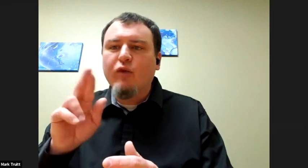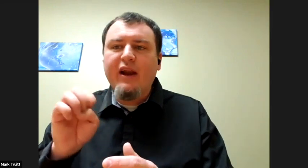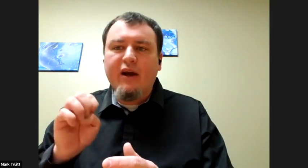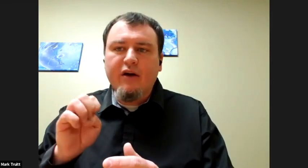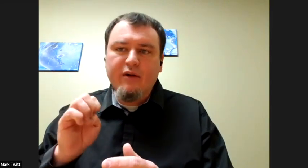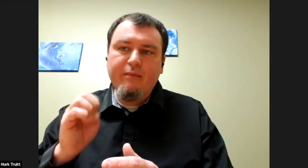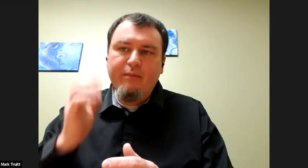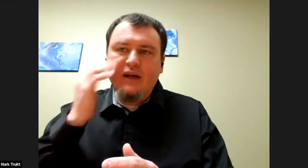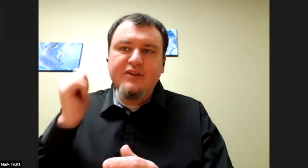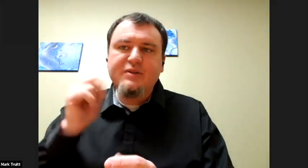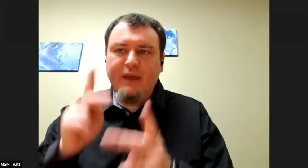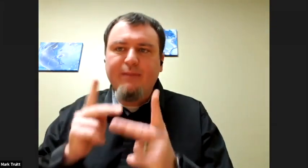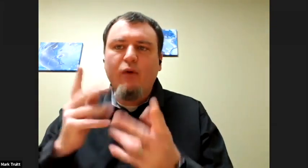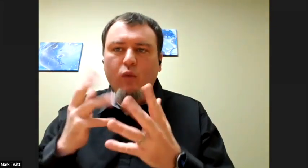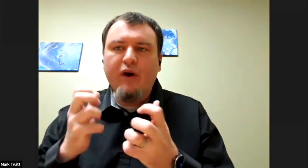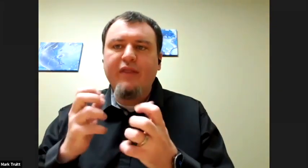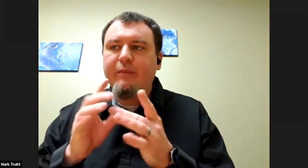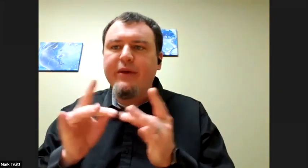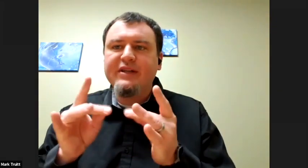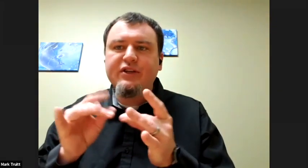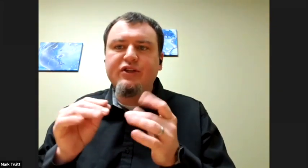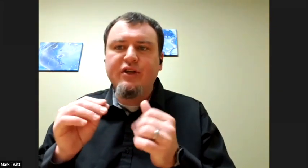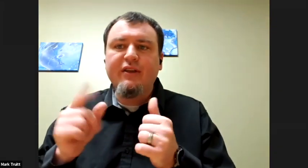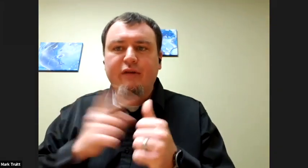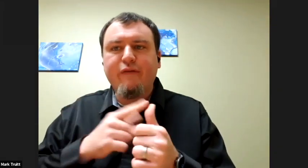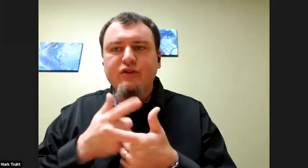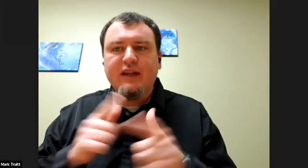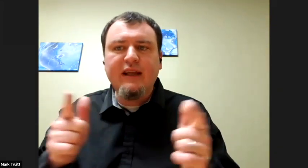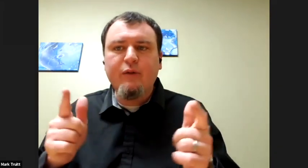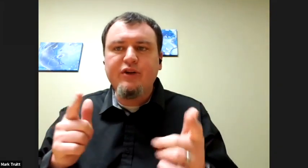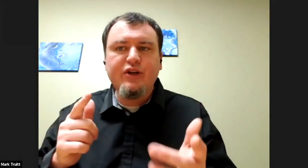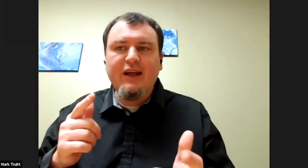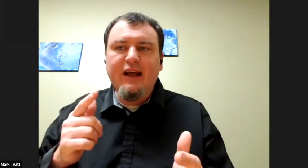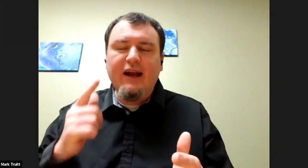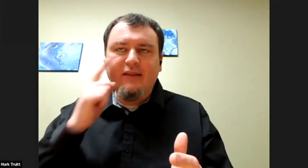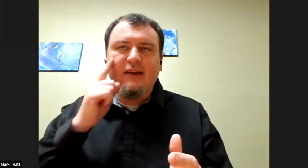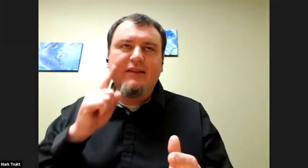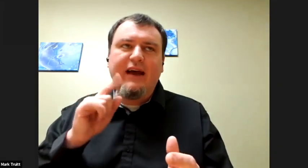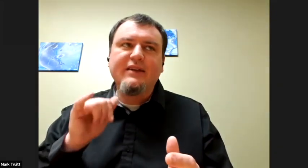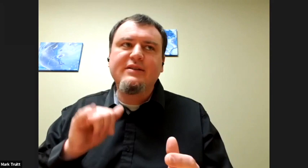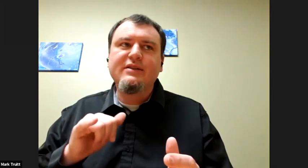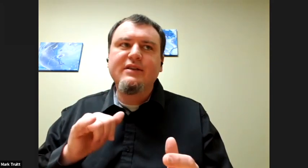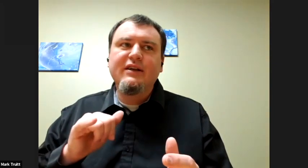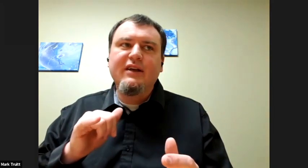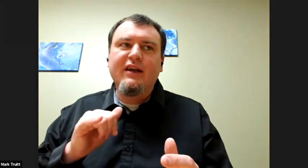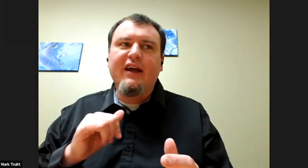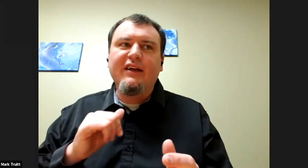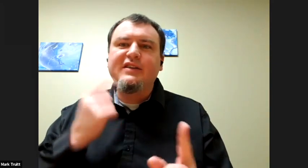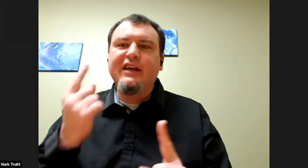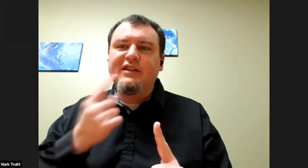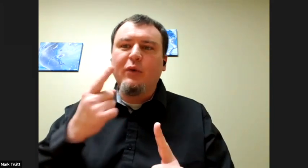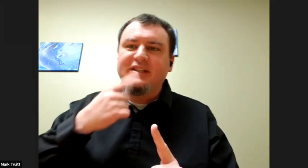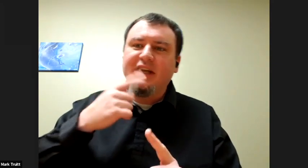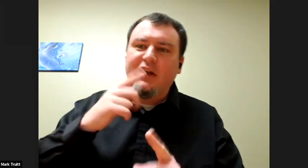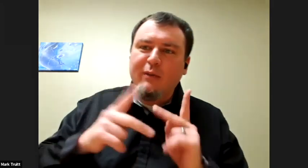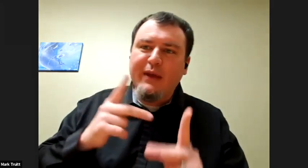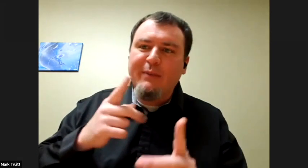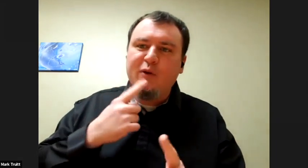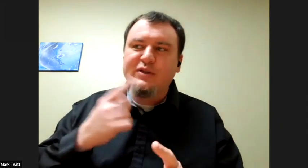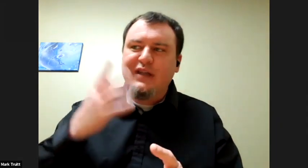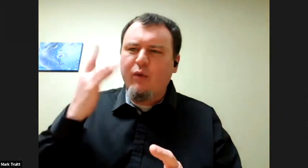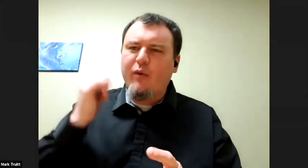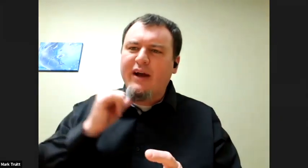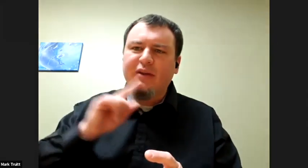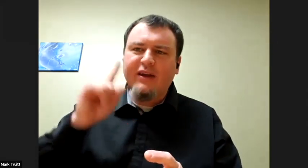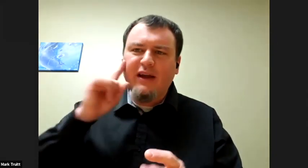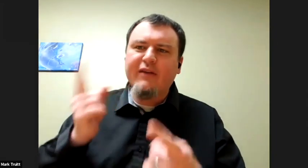but it's rare because people want the message in their first language. And I think that's it's always the hearing people